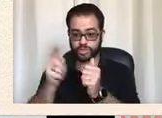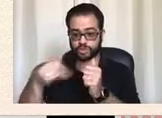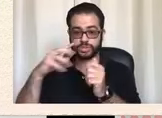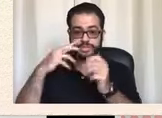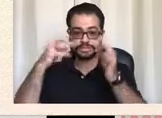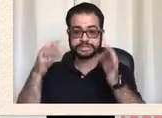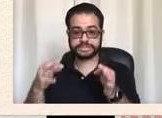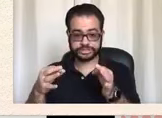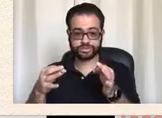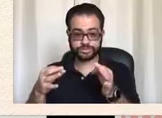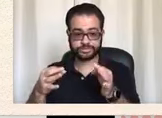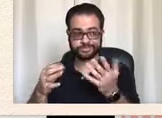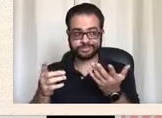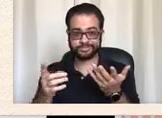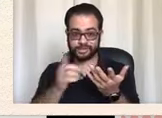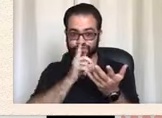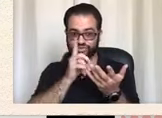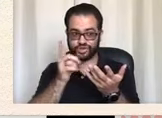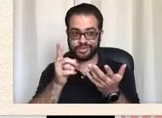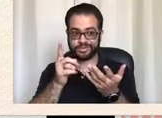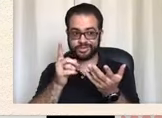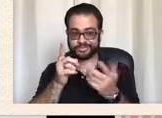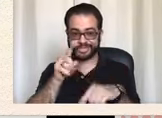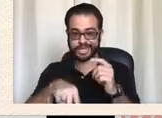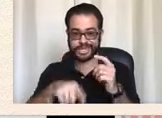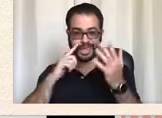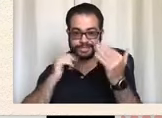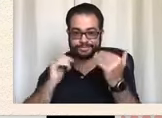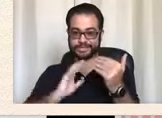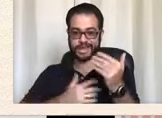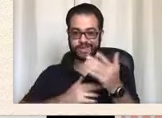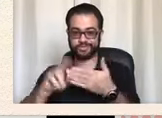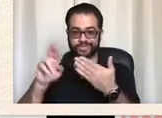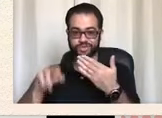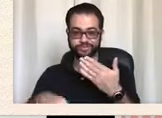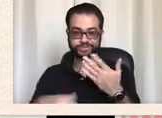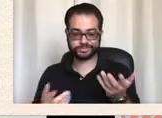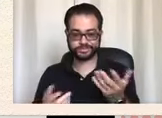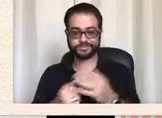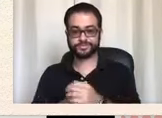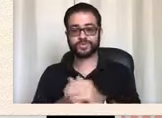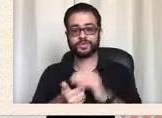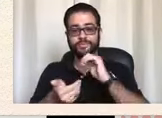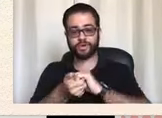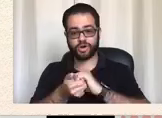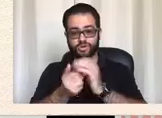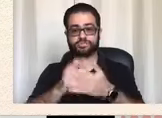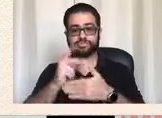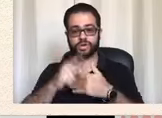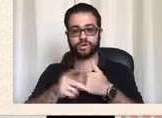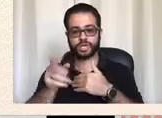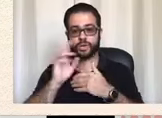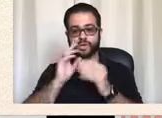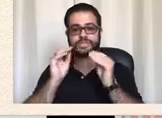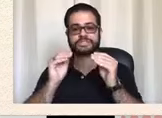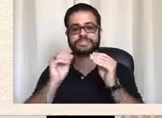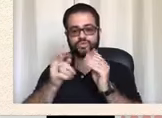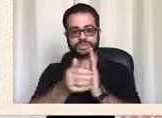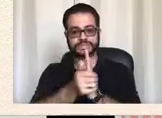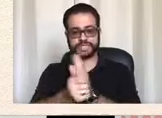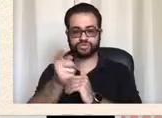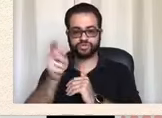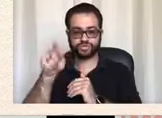can't expect to get the outcomes that we're looking for. So the Partners Program is going to teach you the skills that you need in order to enact